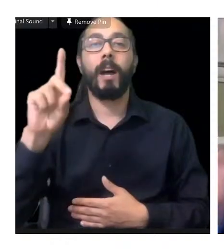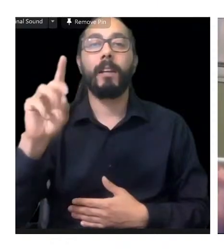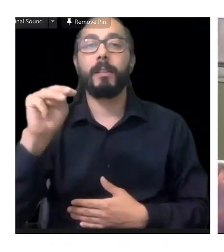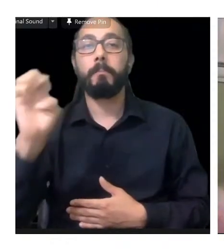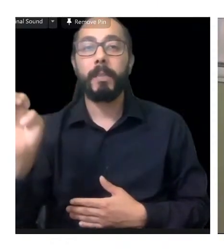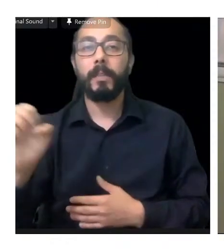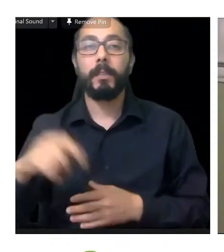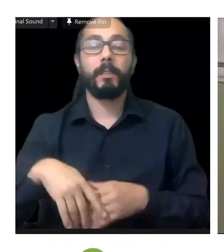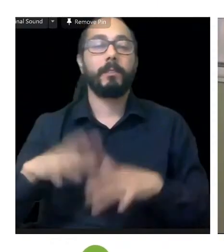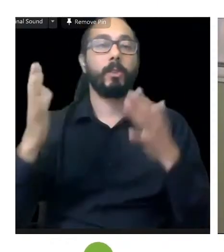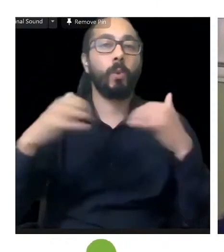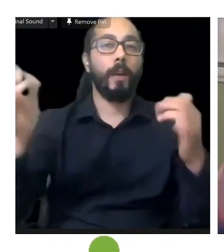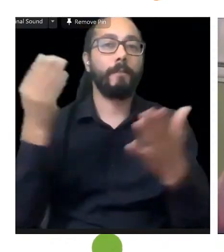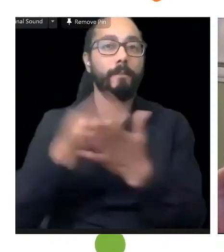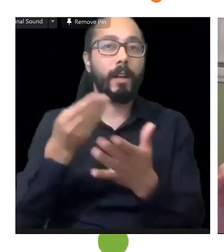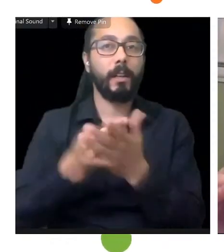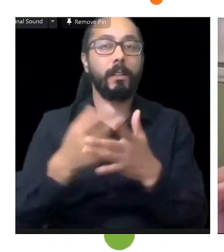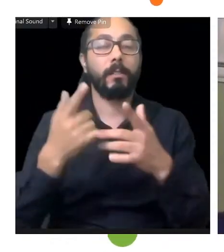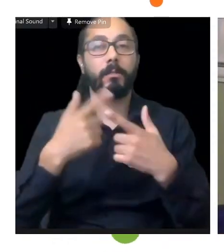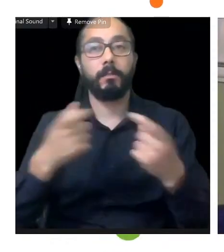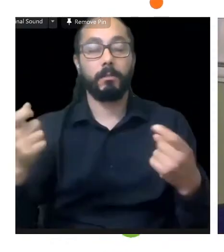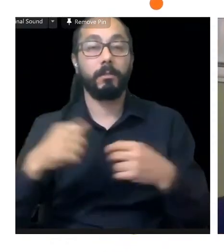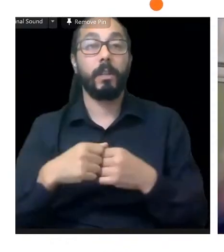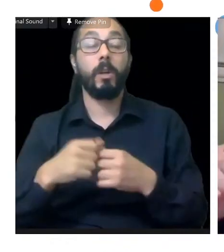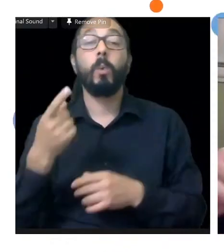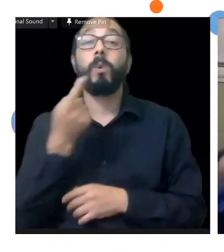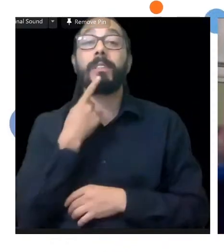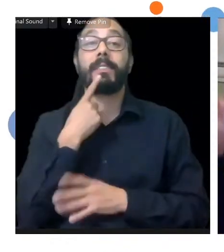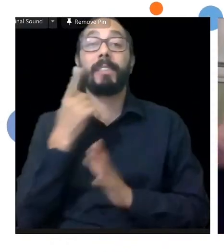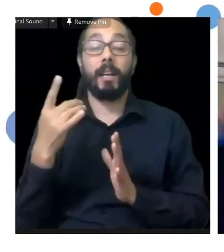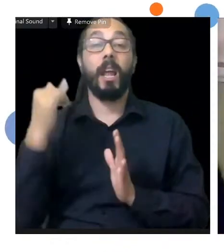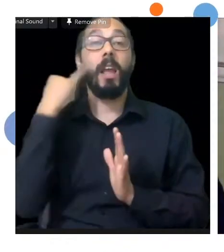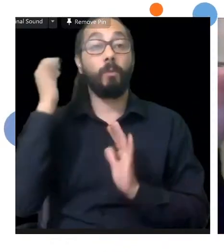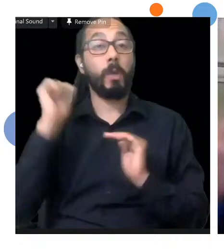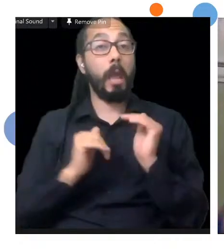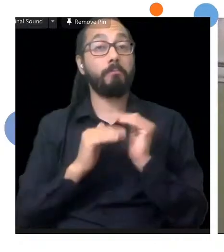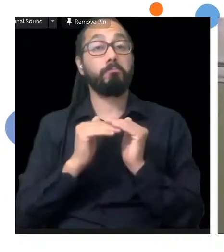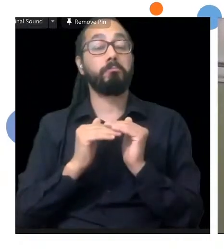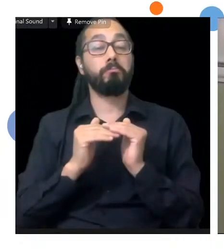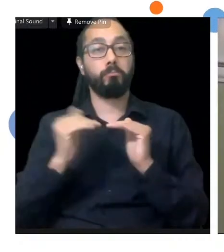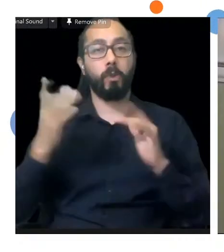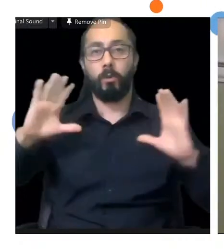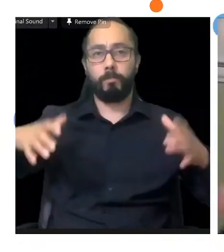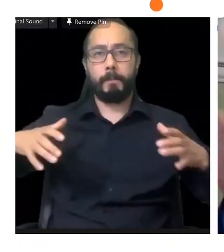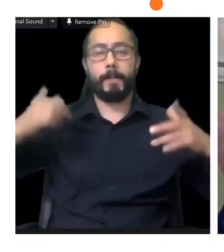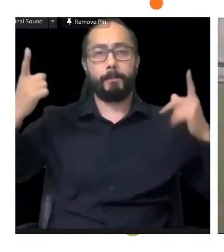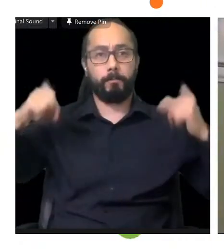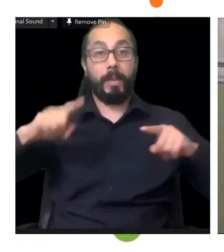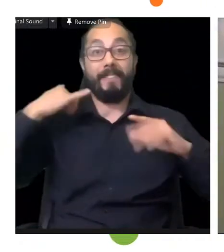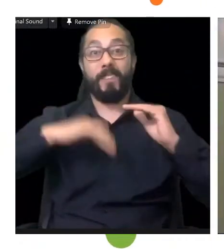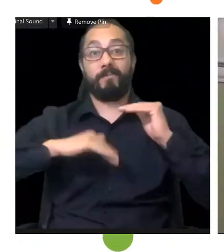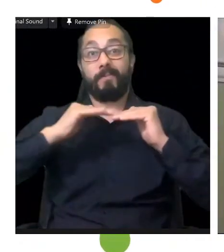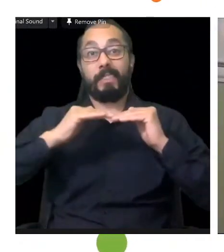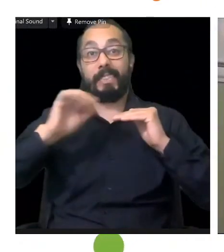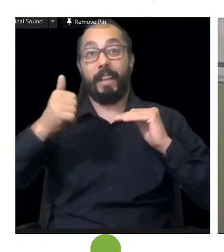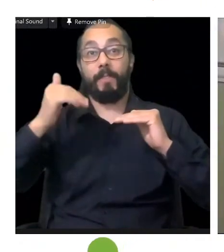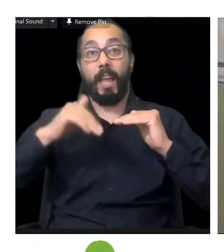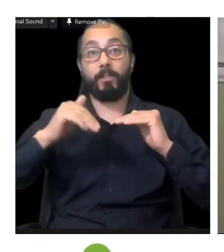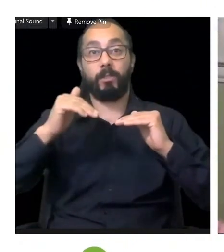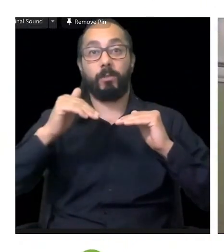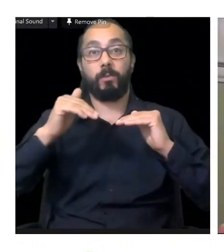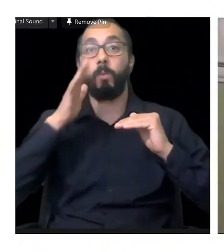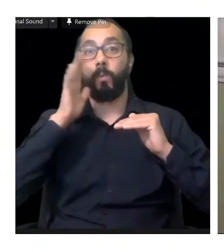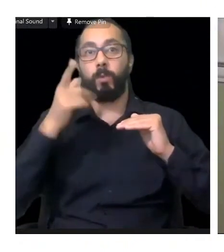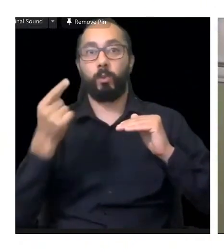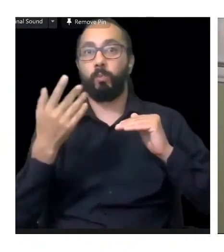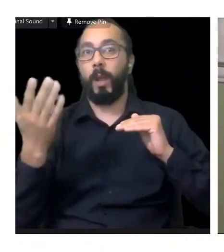tier pledges. So we said, if we can get to $10,000 a month, we'll do this. If we get to 20, we'll do this. You can look at our website for the whole list. There's a whole